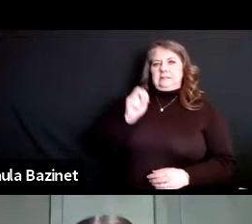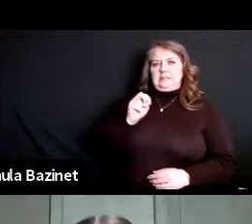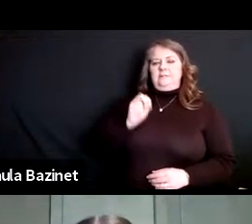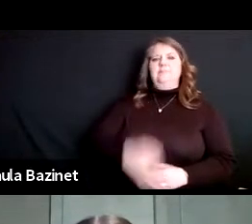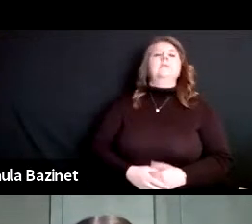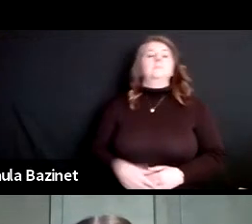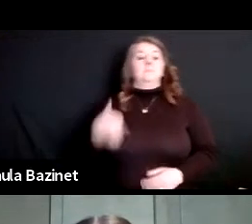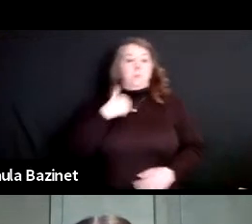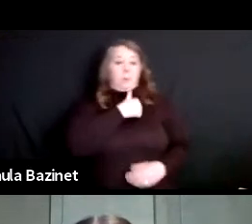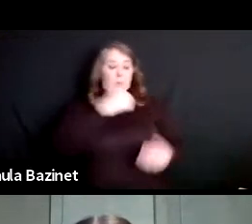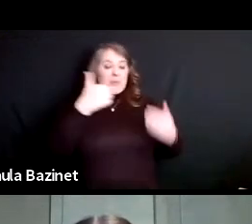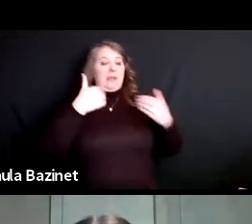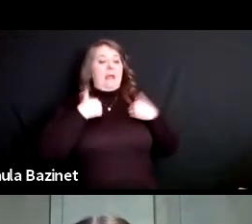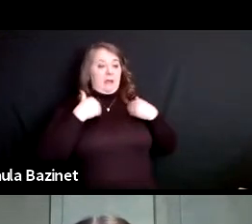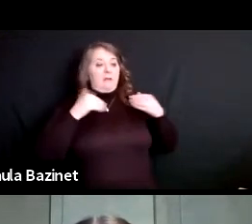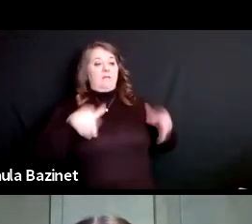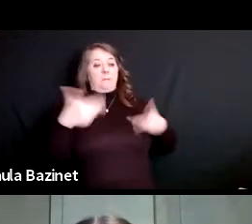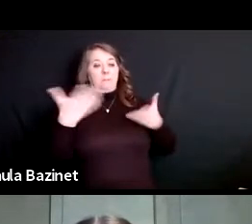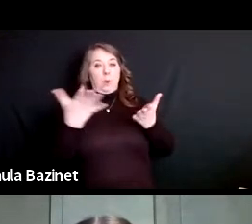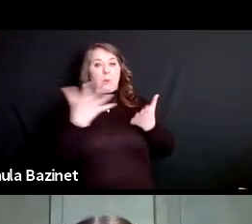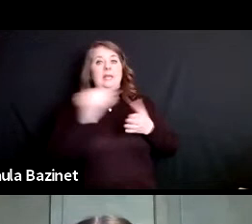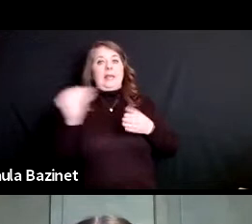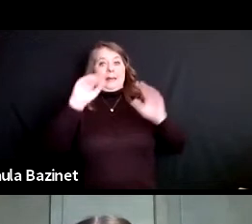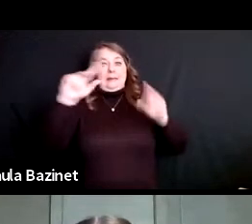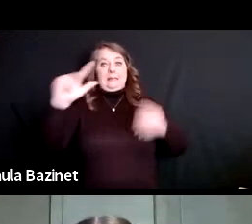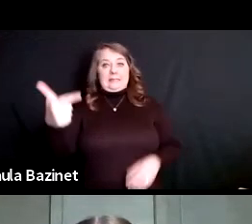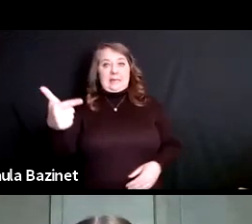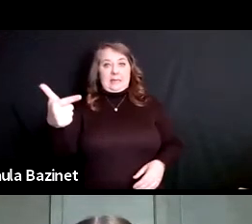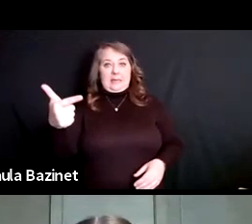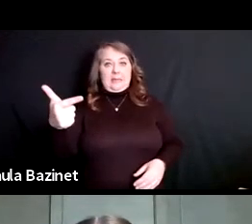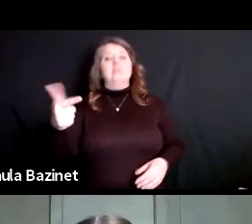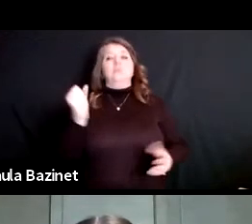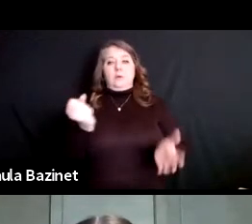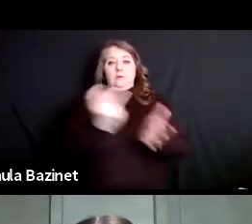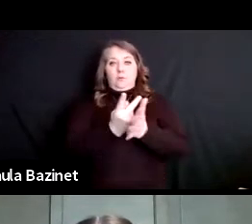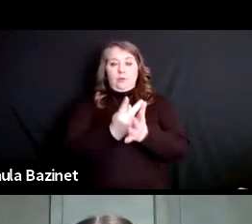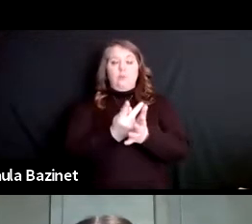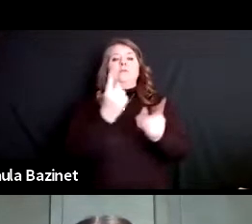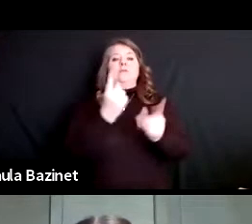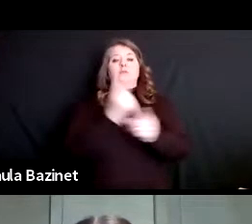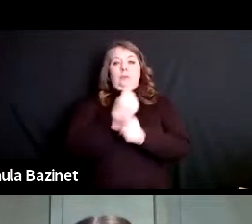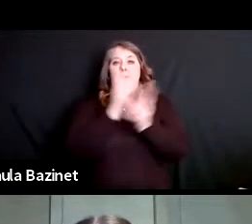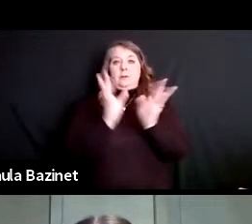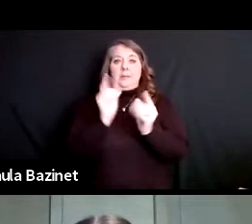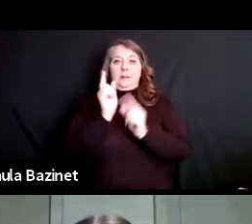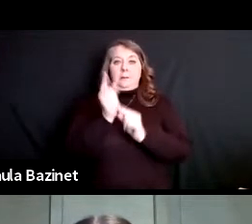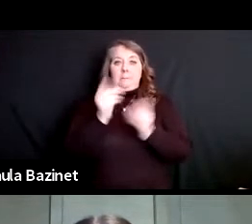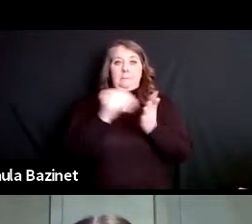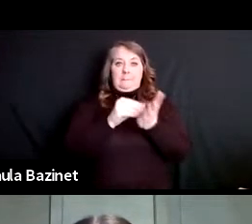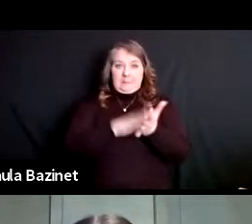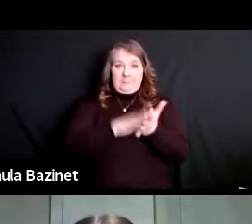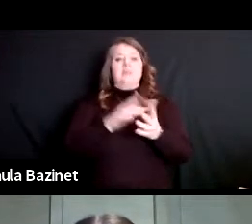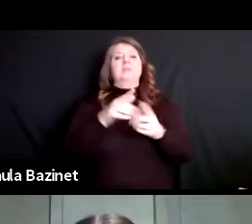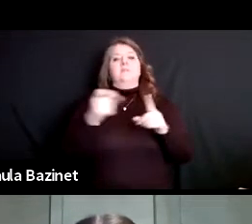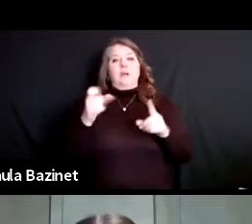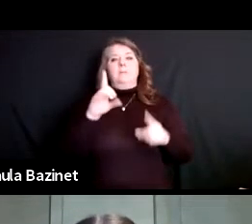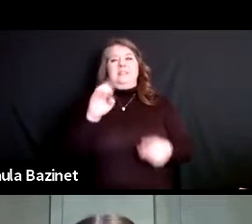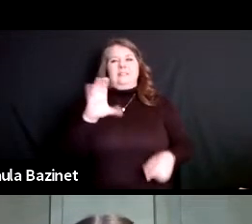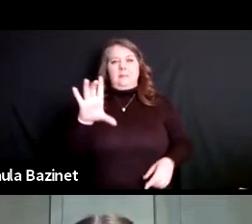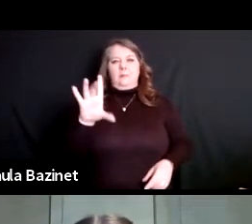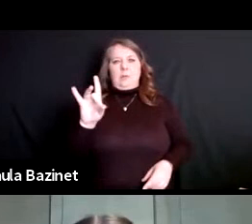We have a motion and a second to approve the regular meeting minutes of December 8th, 2020. Can I have a roll call vote,